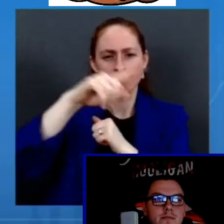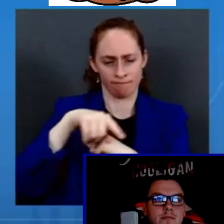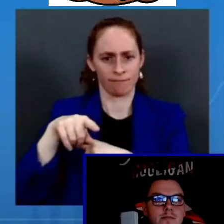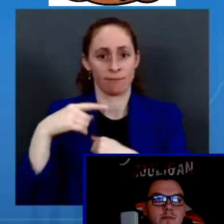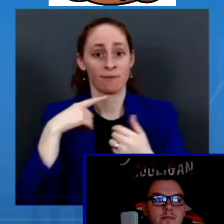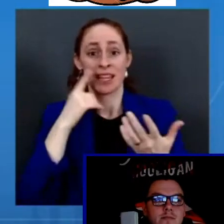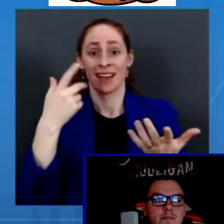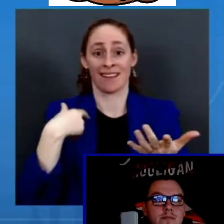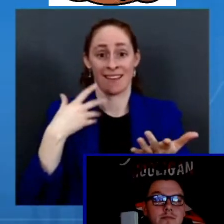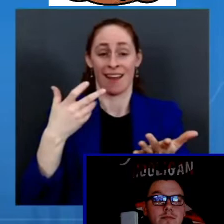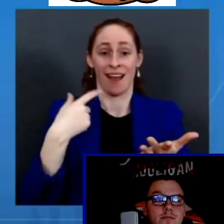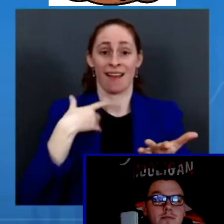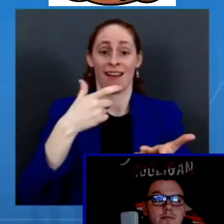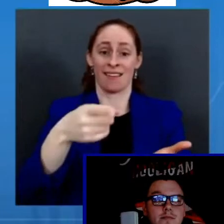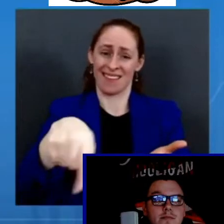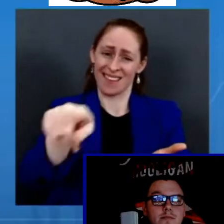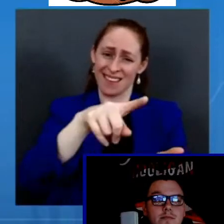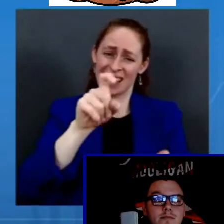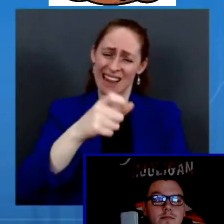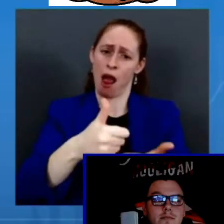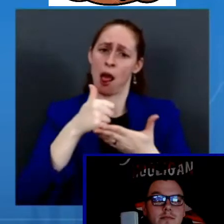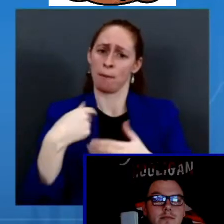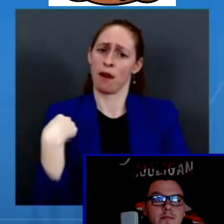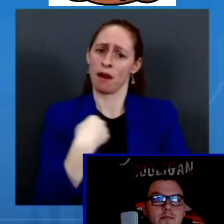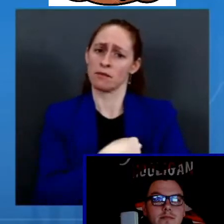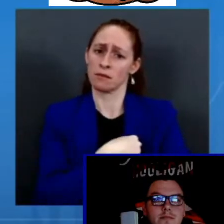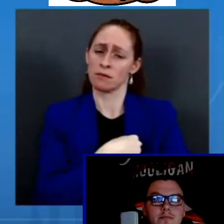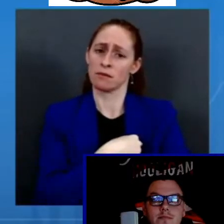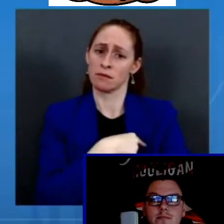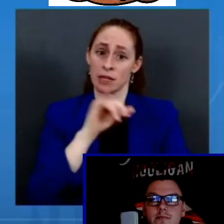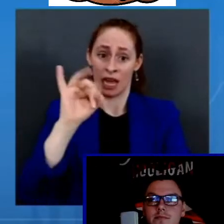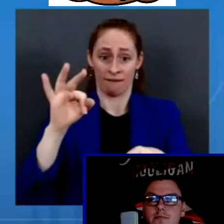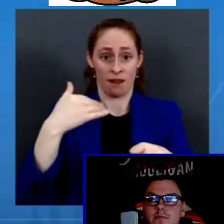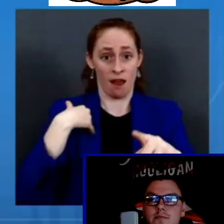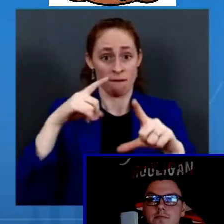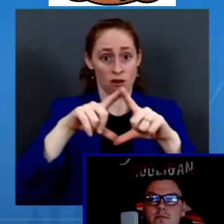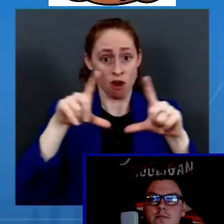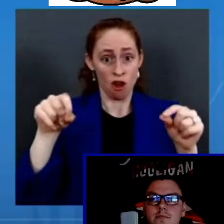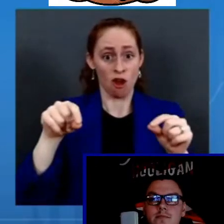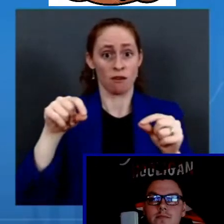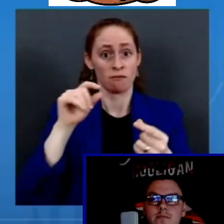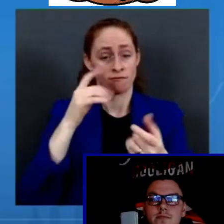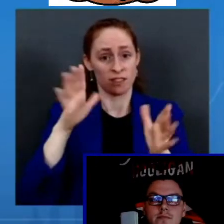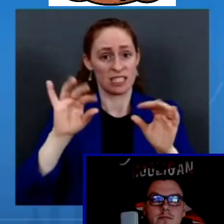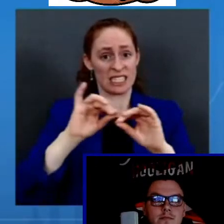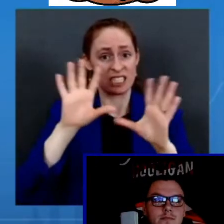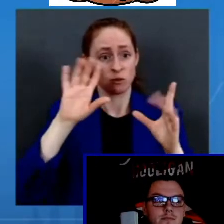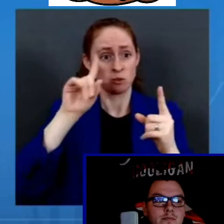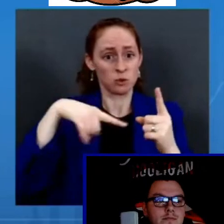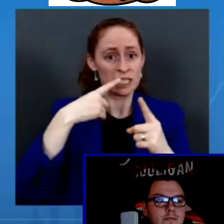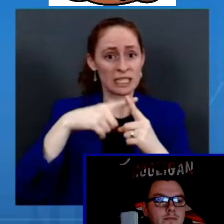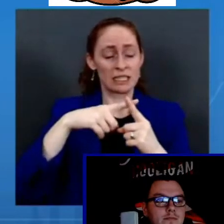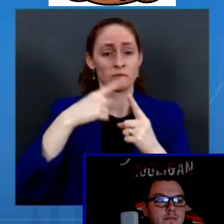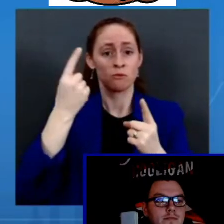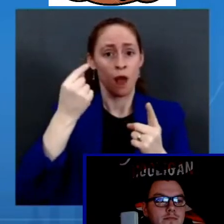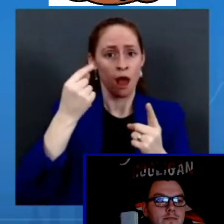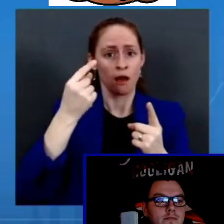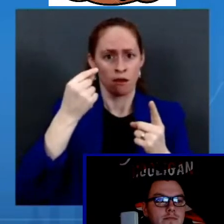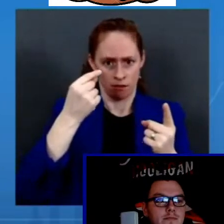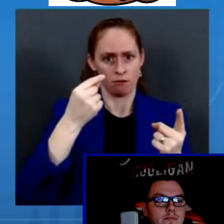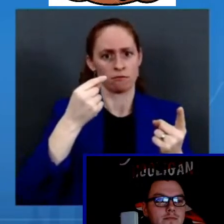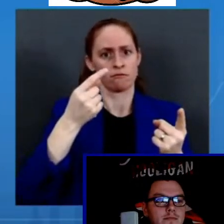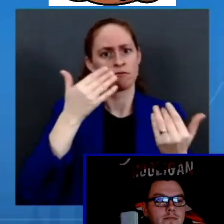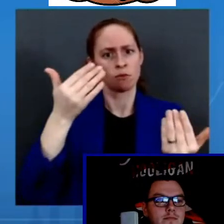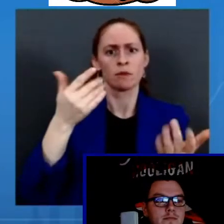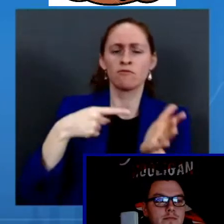vaccination cards. The one thing I'd add there, Josh, is, as you said, there may be some situations where shots are